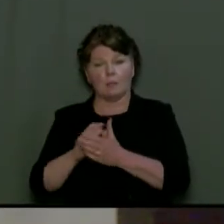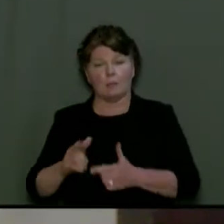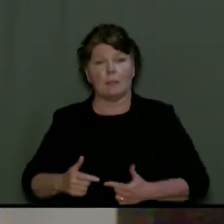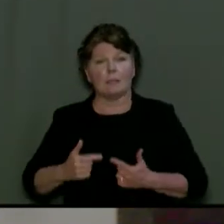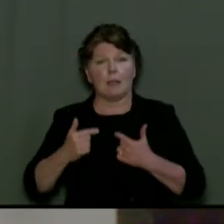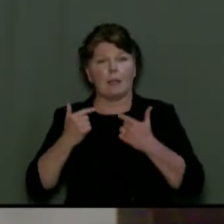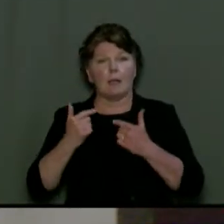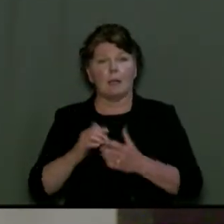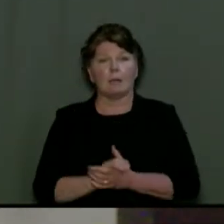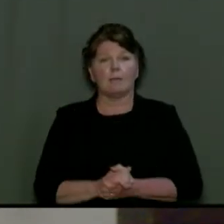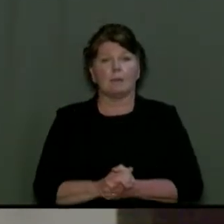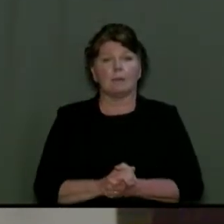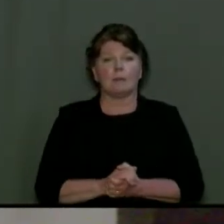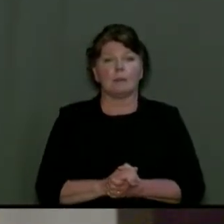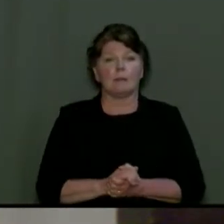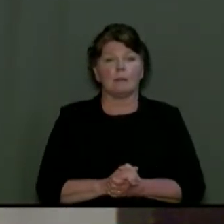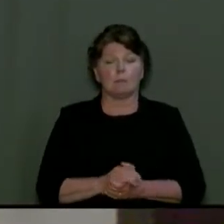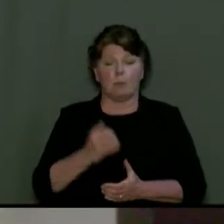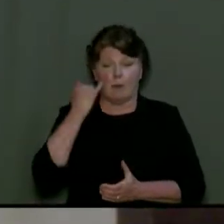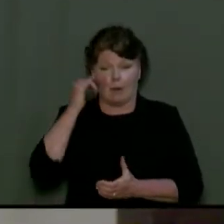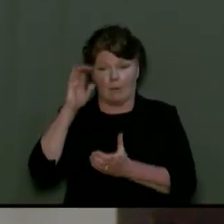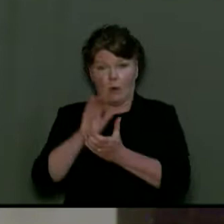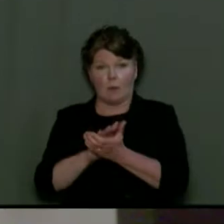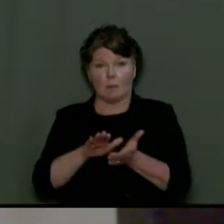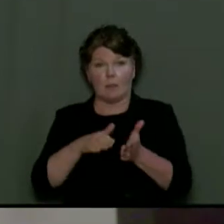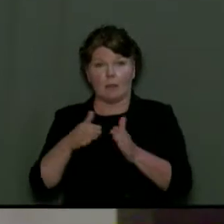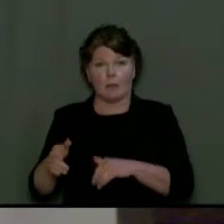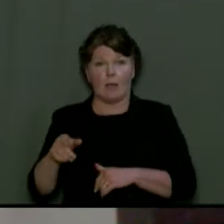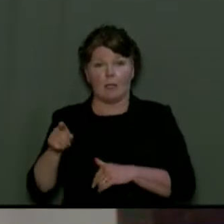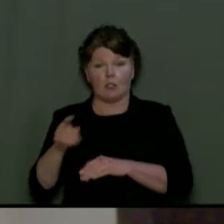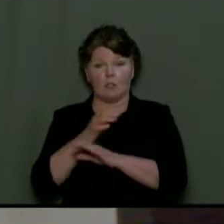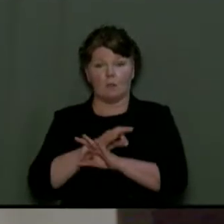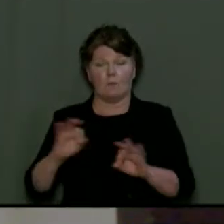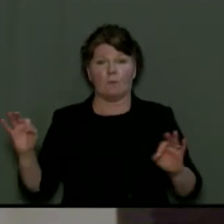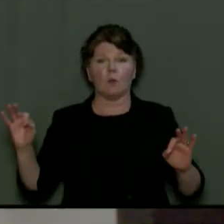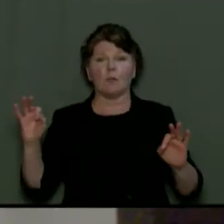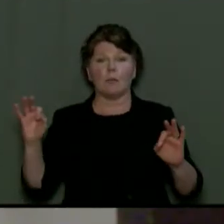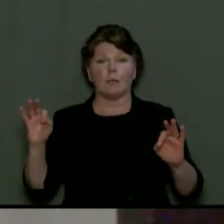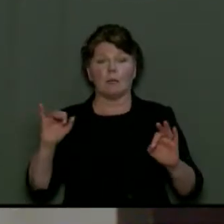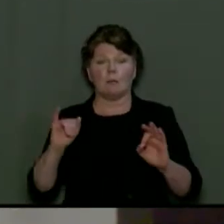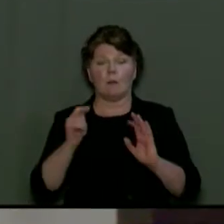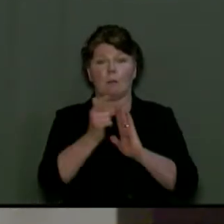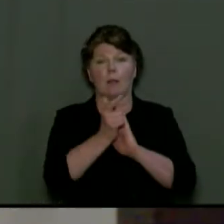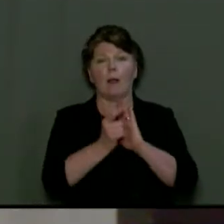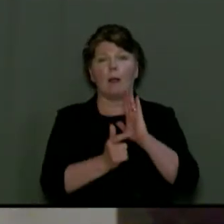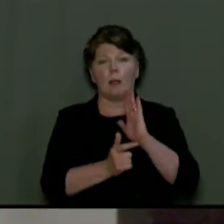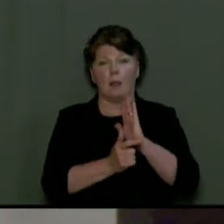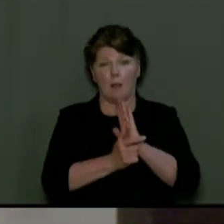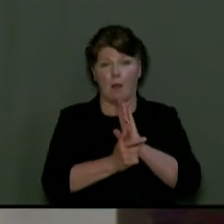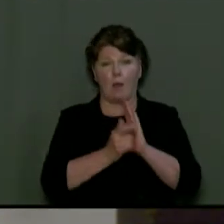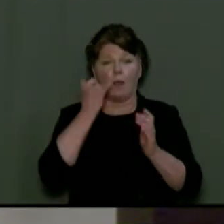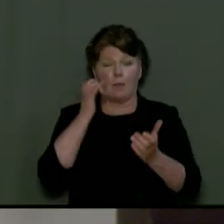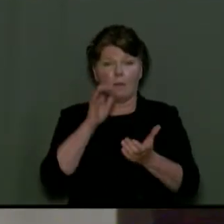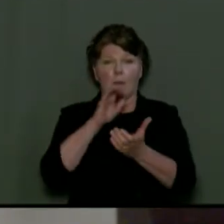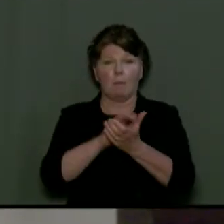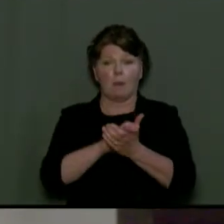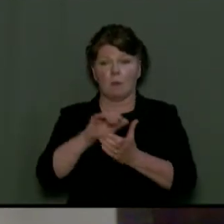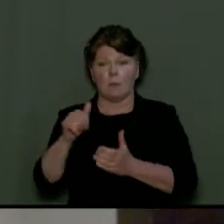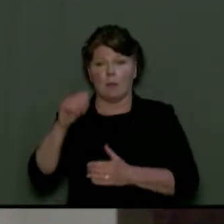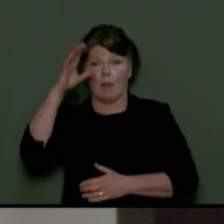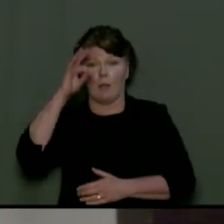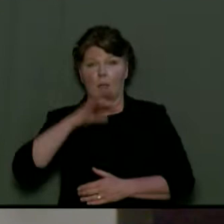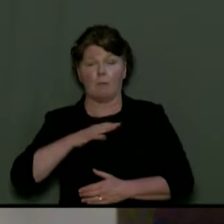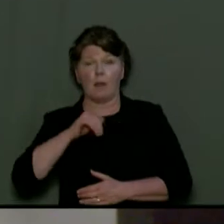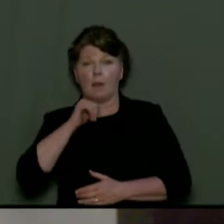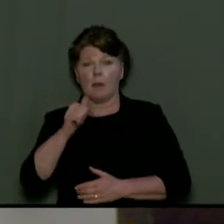alive. But if her husband dies, she is free from that law, and if she marries another man, she